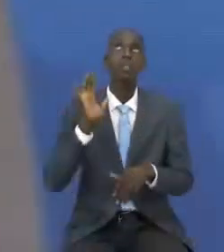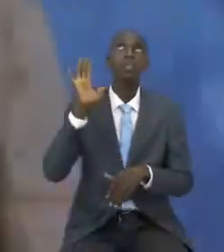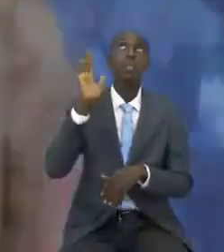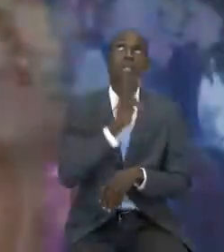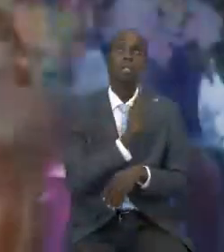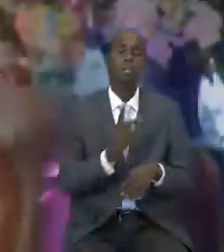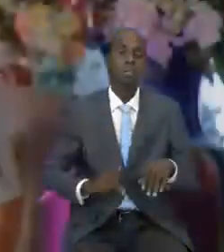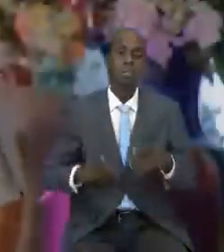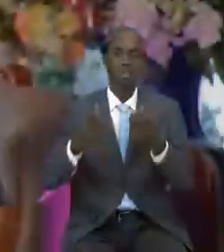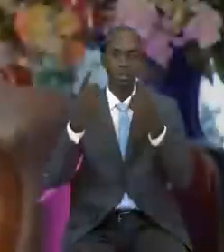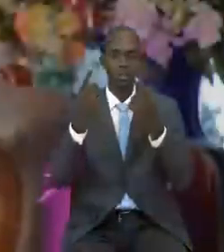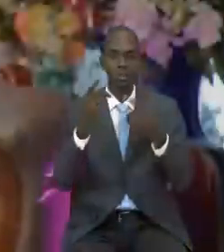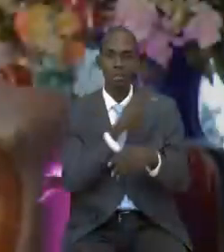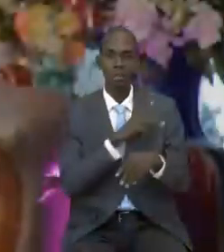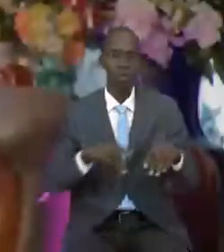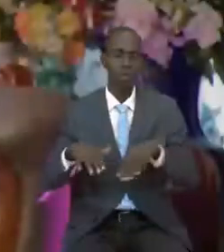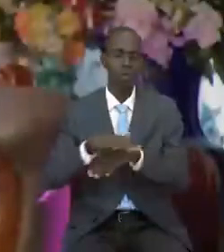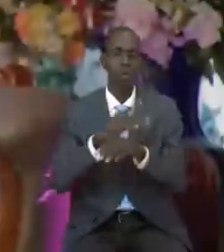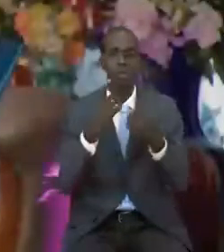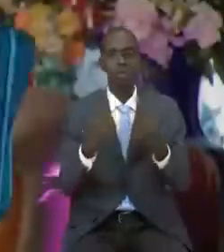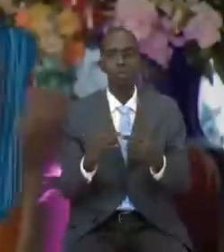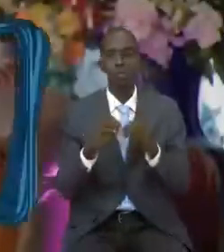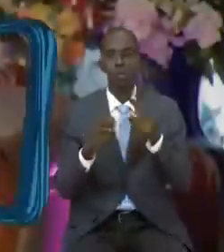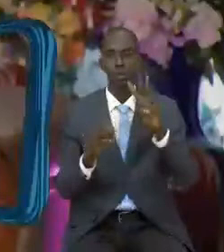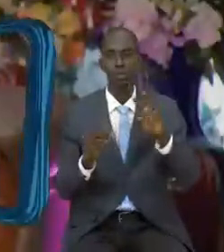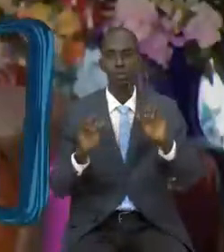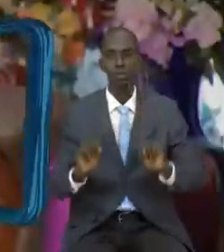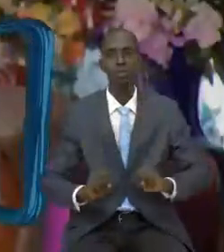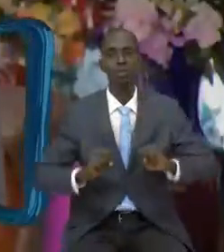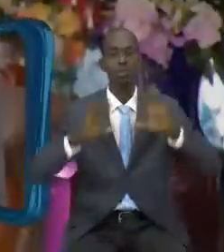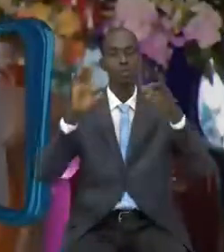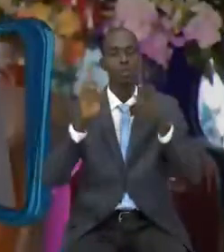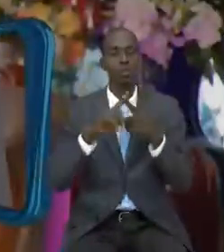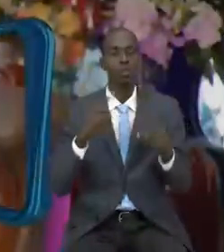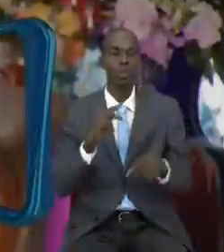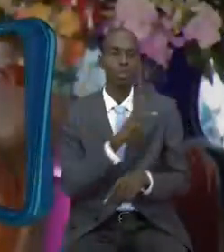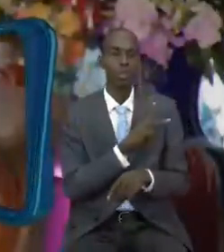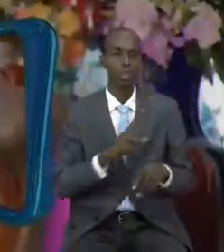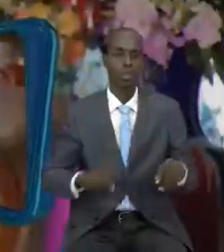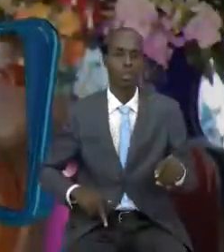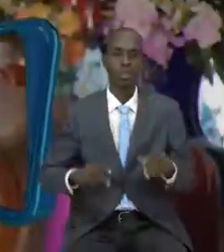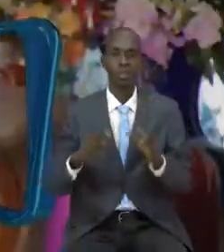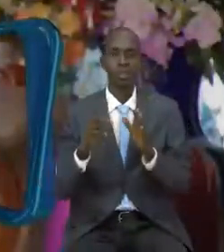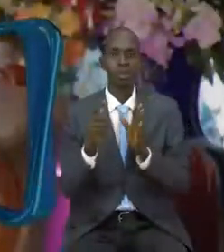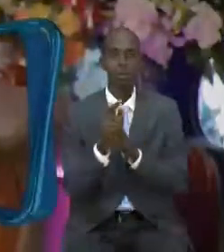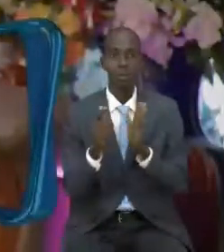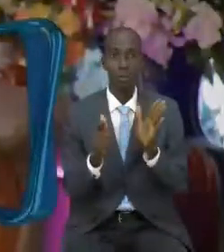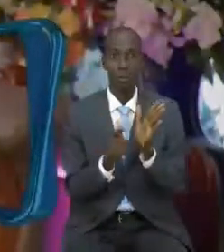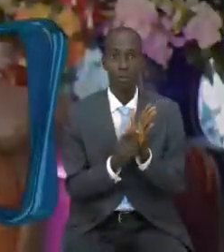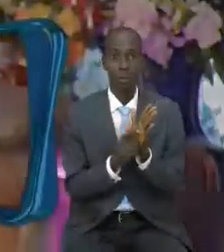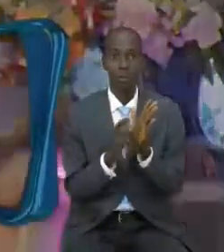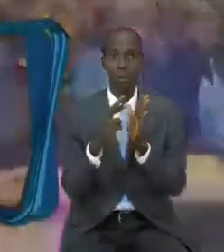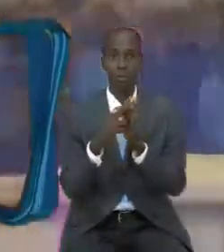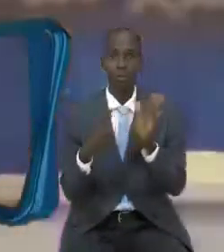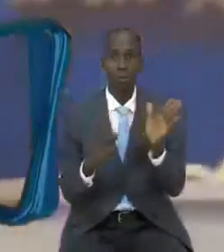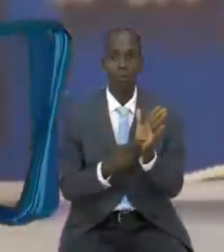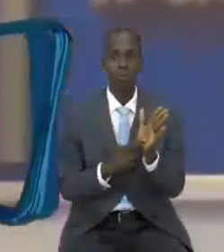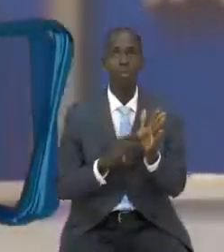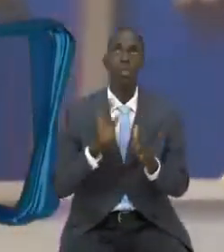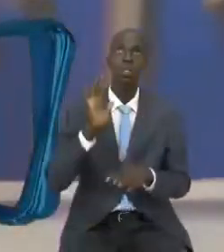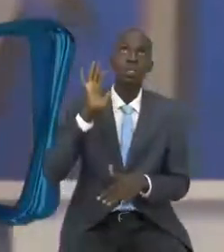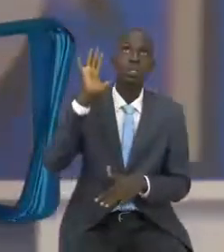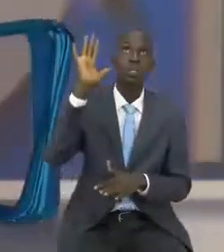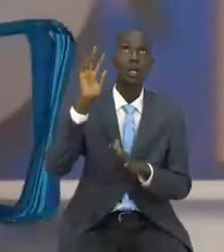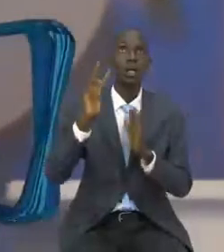two, submission to the king's rule, thy will be done. That